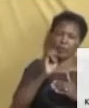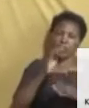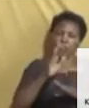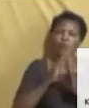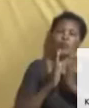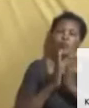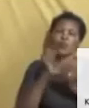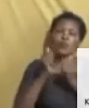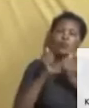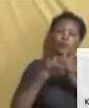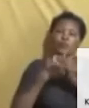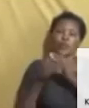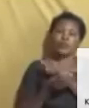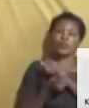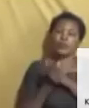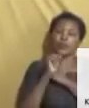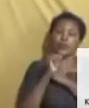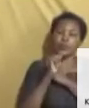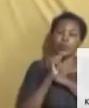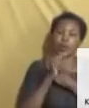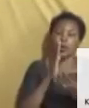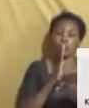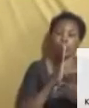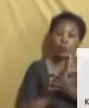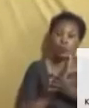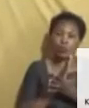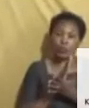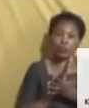to. In fact,